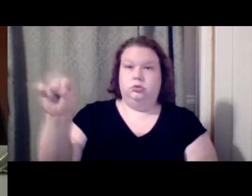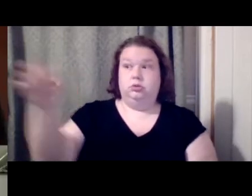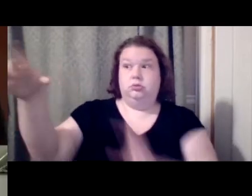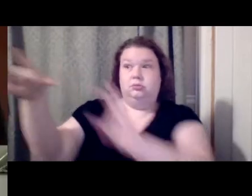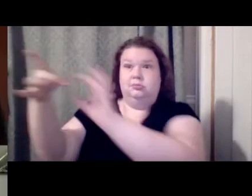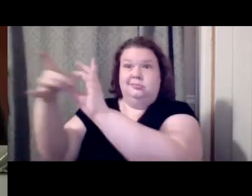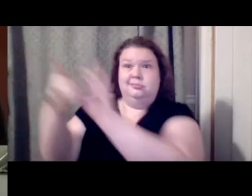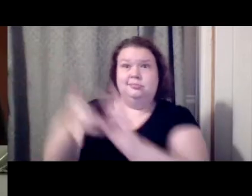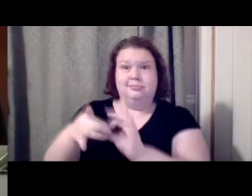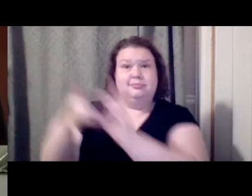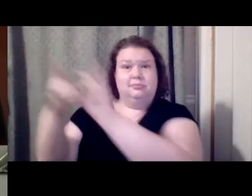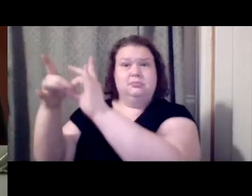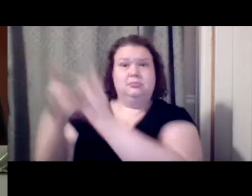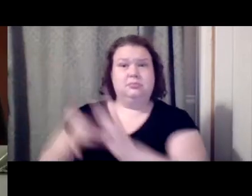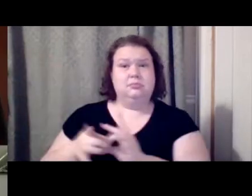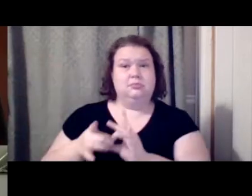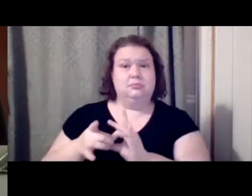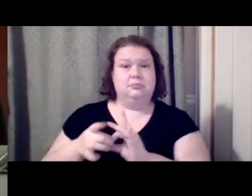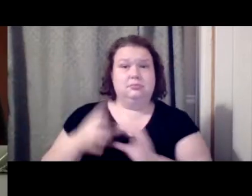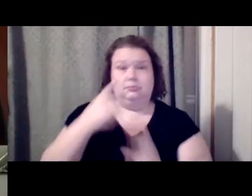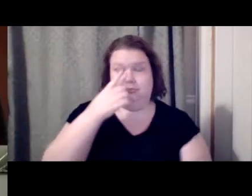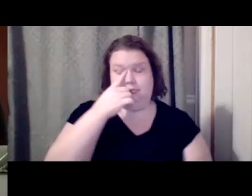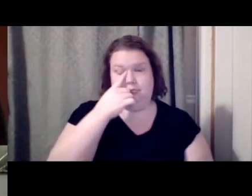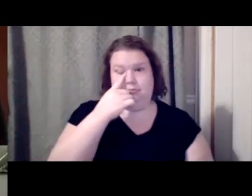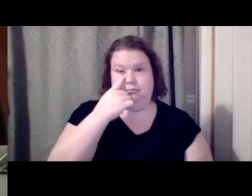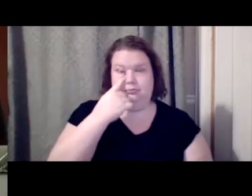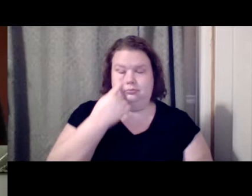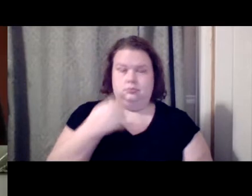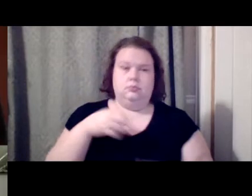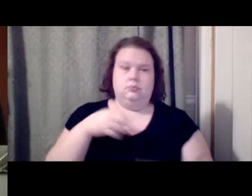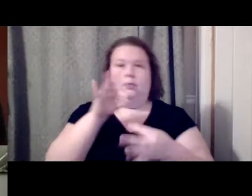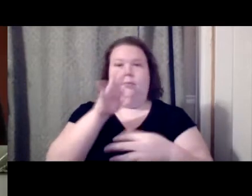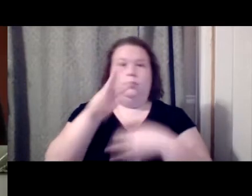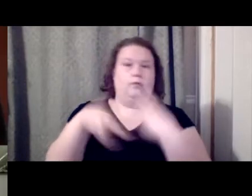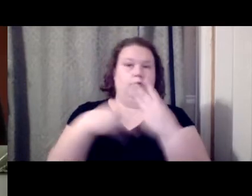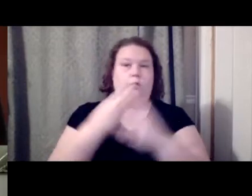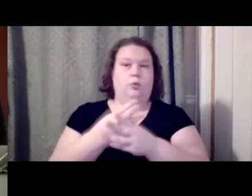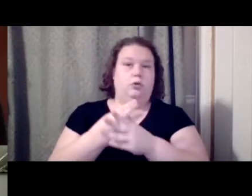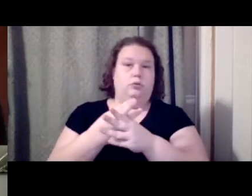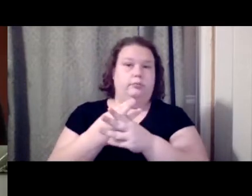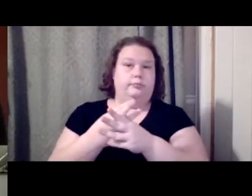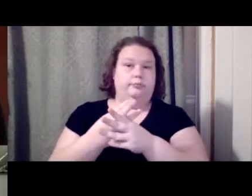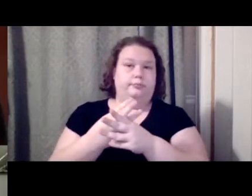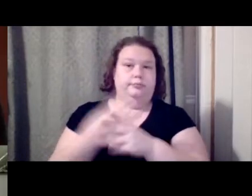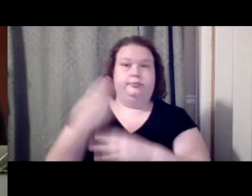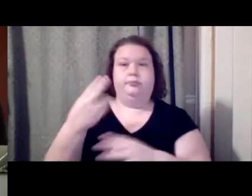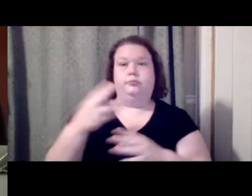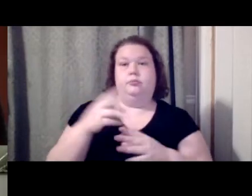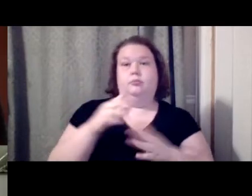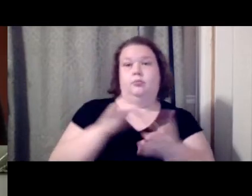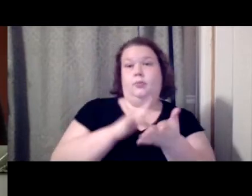related. Ideally, they would be working together to build their